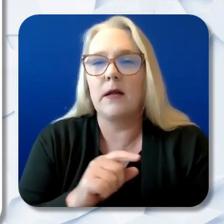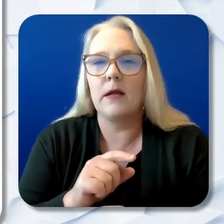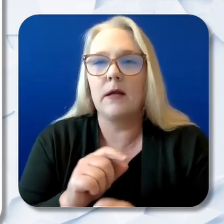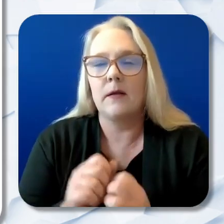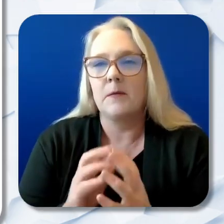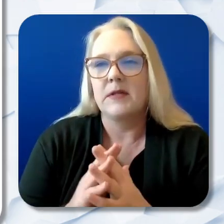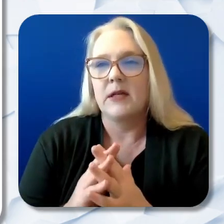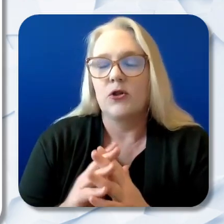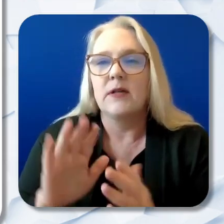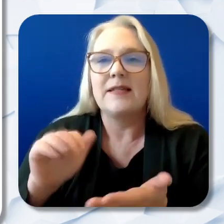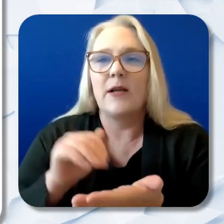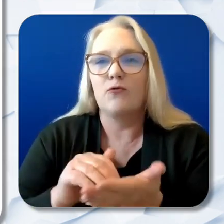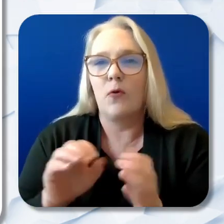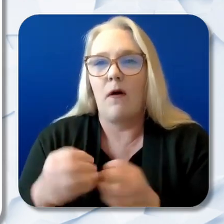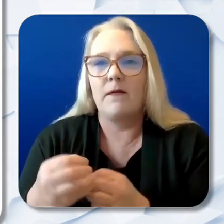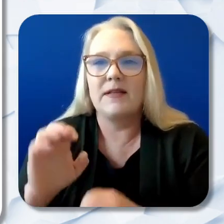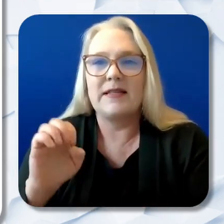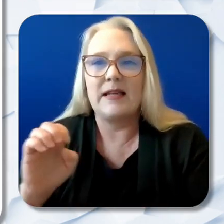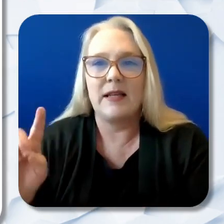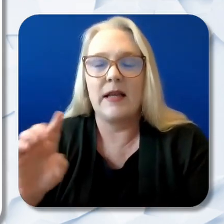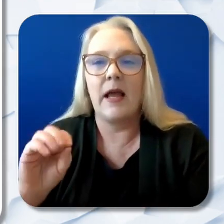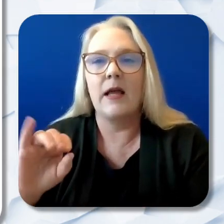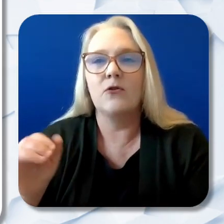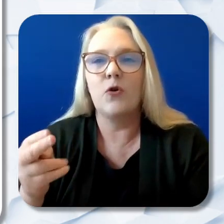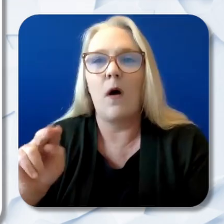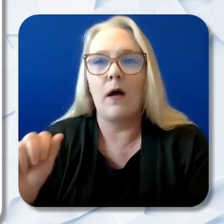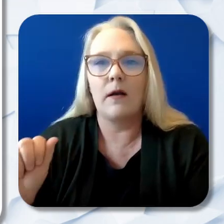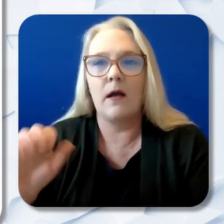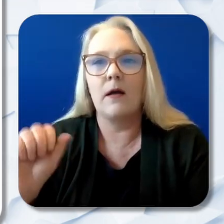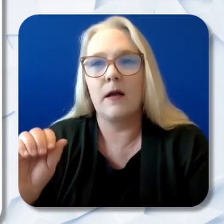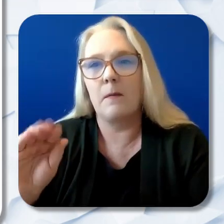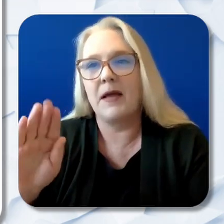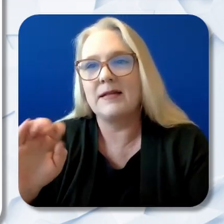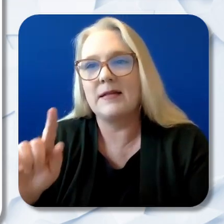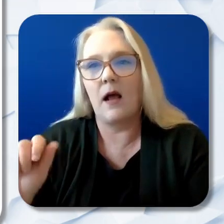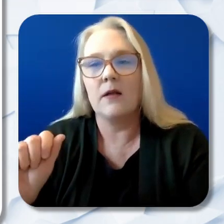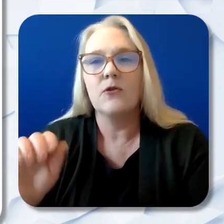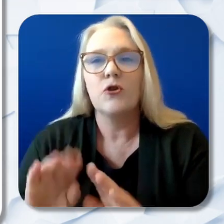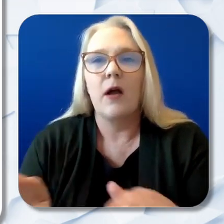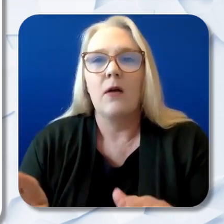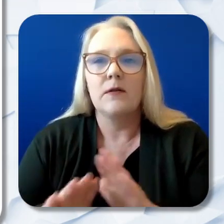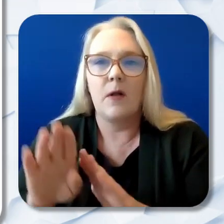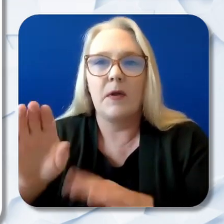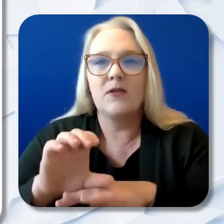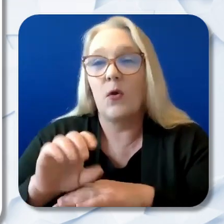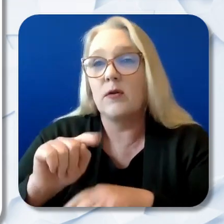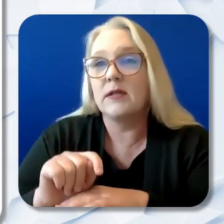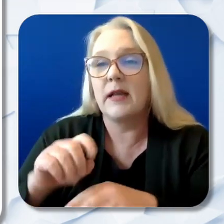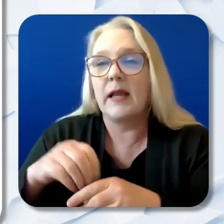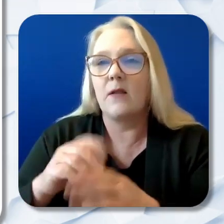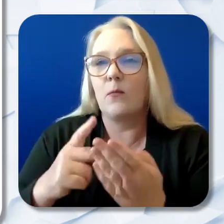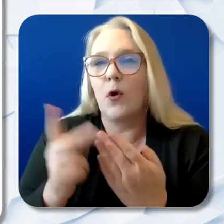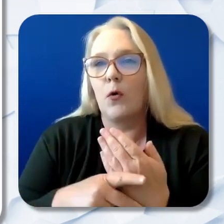Central Office at EED, and Johanna Cabeza, Child Development Consultant within the Program